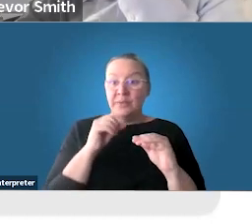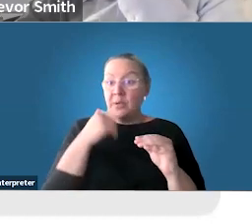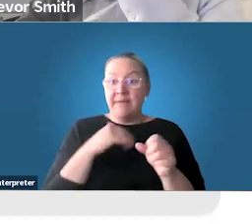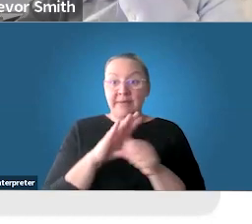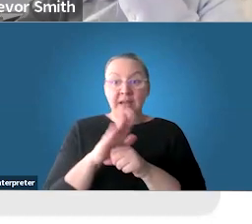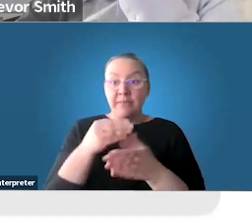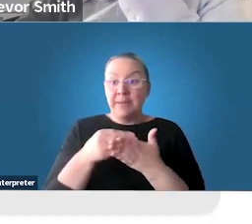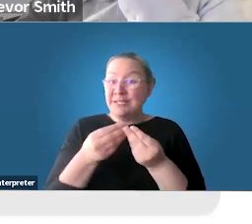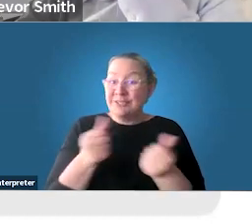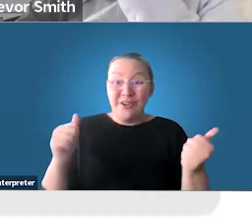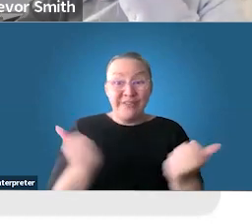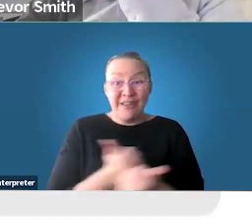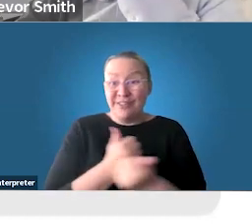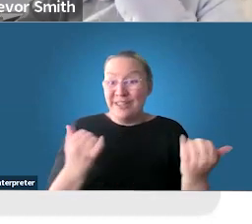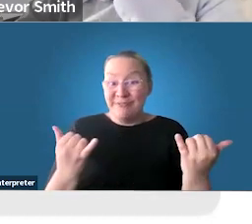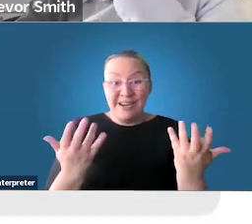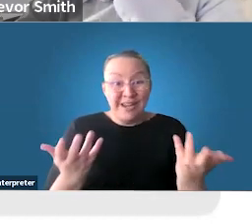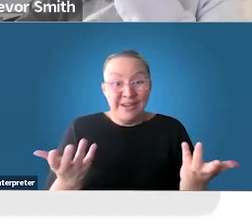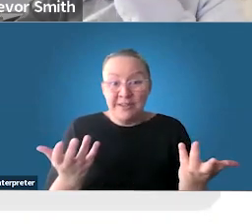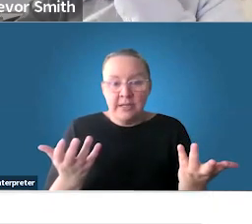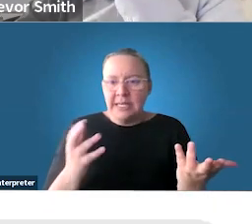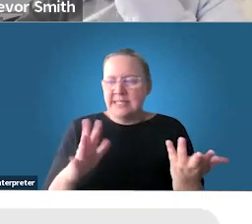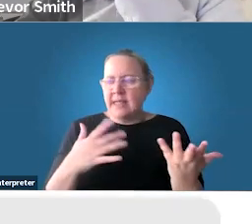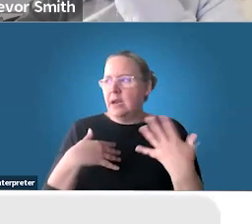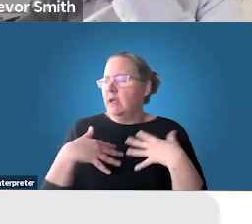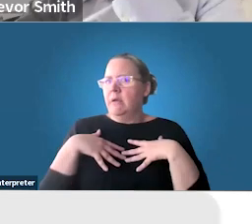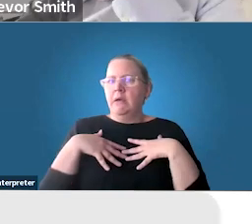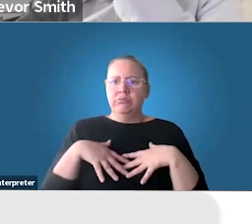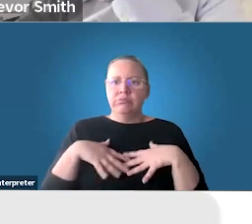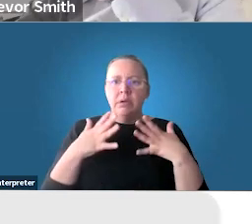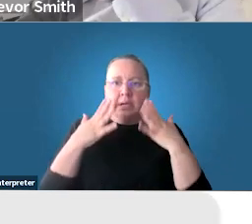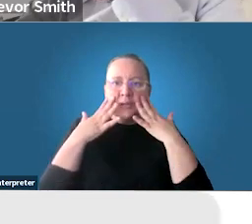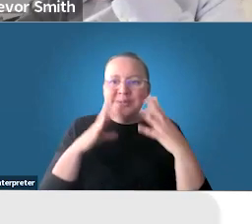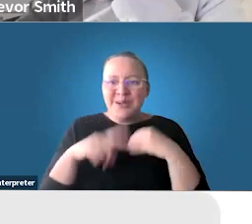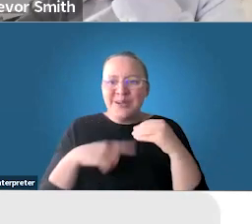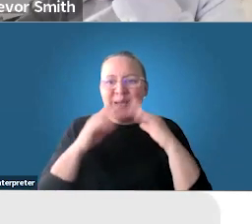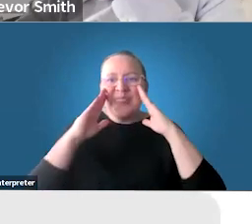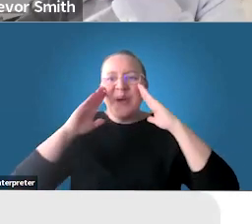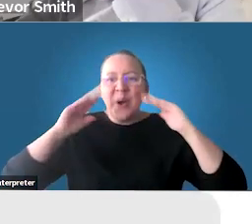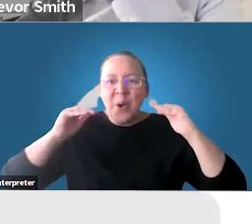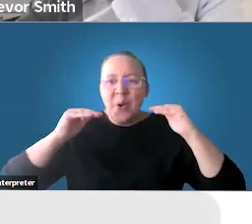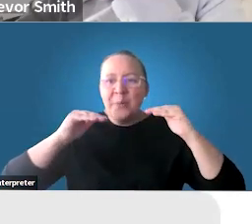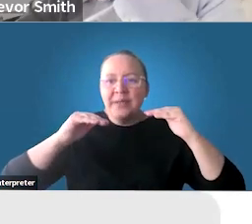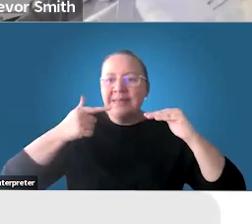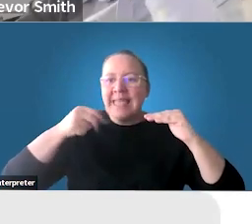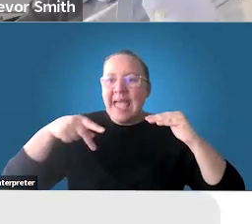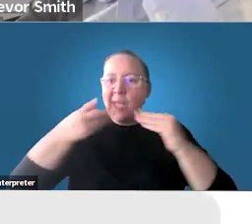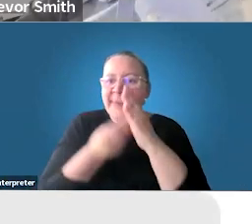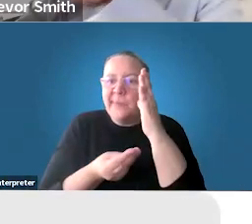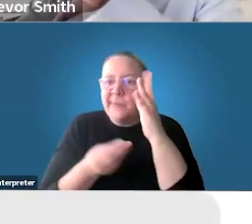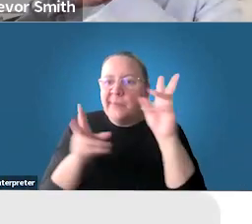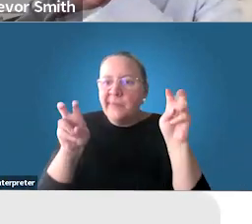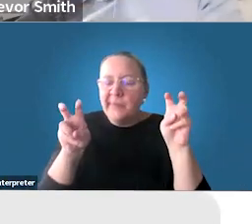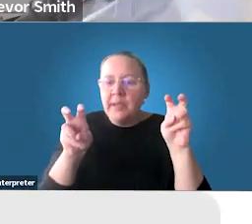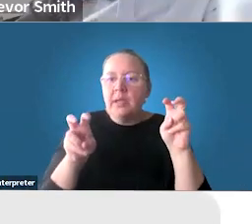think we see a lot of that, like despair. At Bliss, we talk a lot about the hope gap, which is the